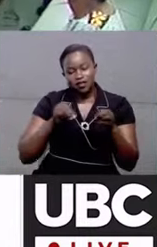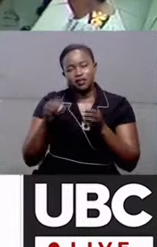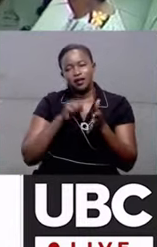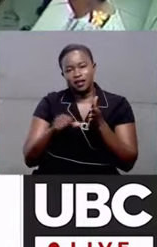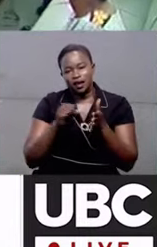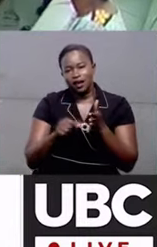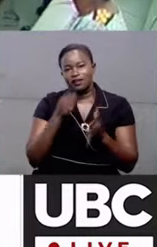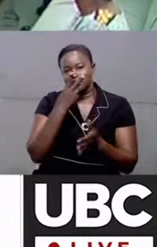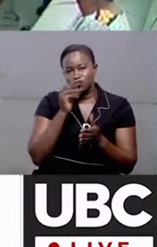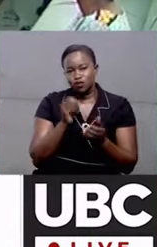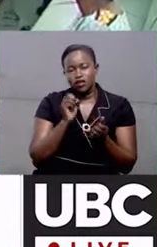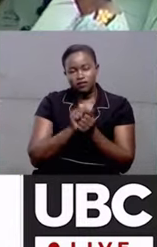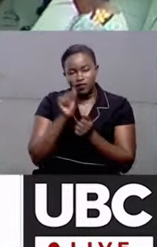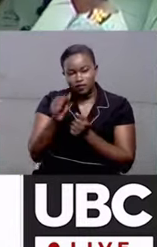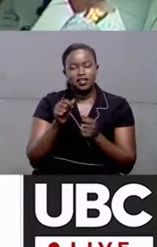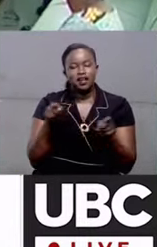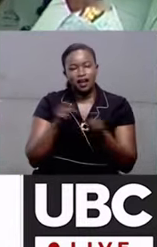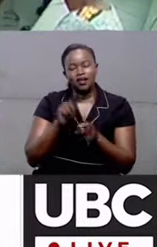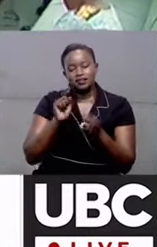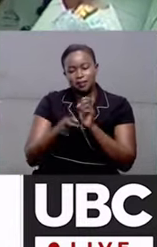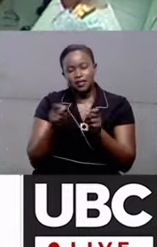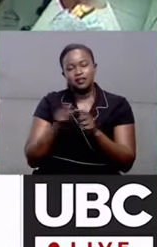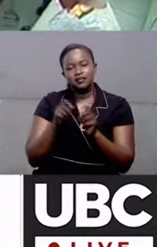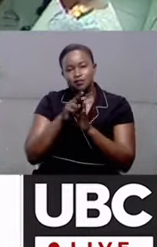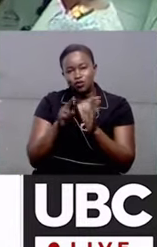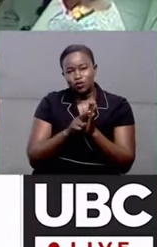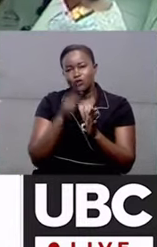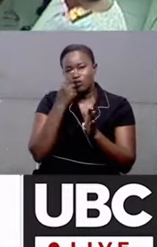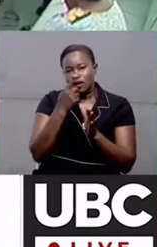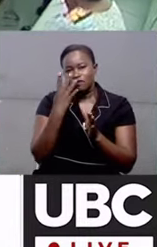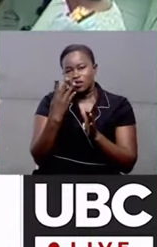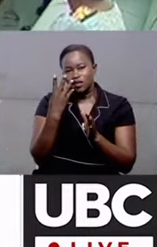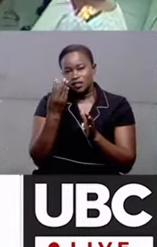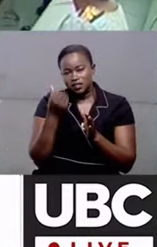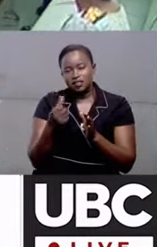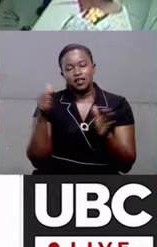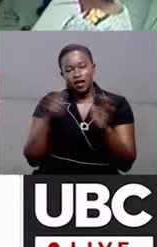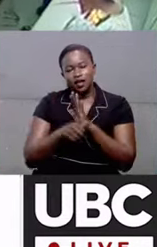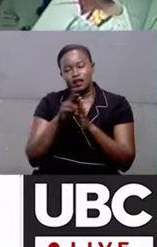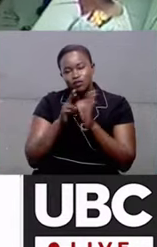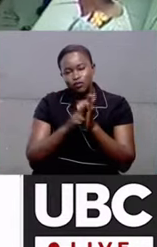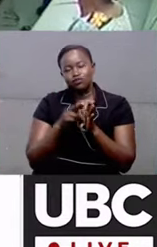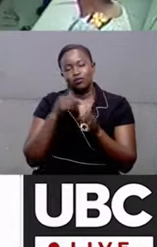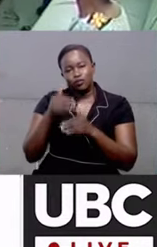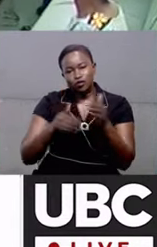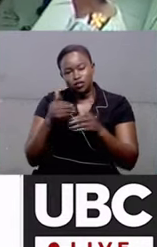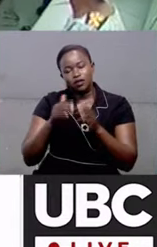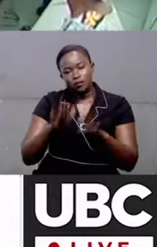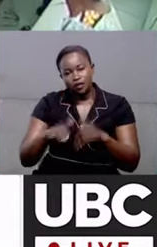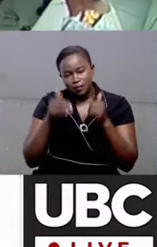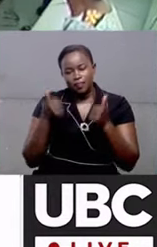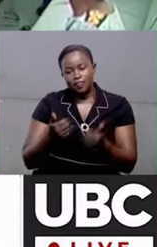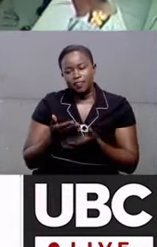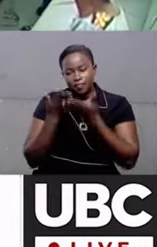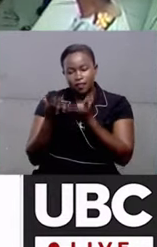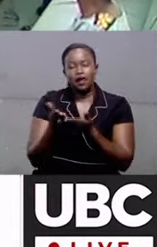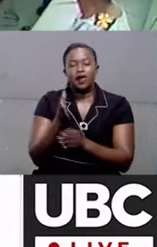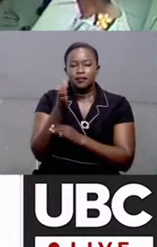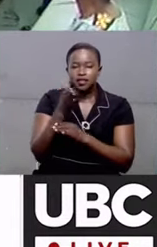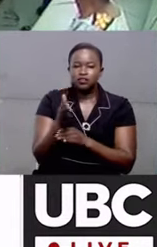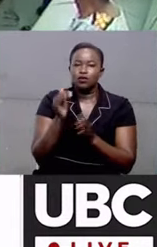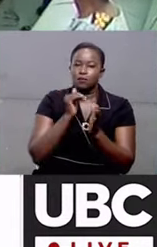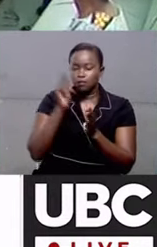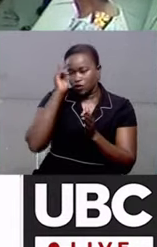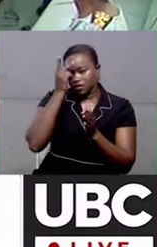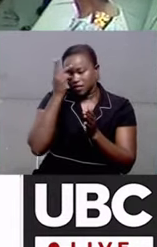2015, as amended and Rule 146 of the Rules of Procedure of Parliament, I hereby submit the Ministerial Policy Statements